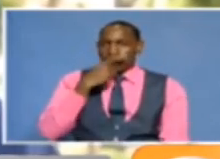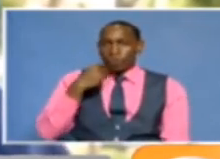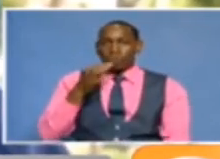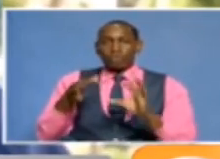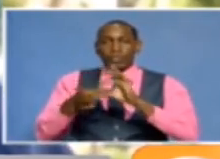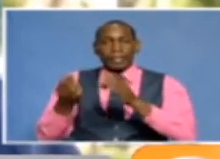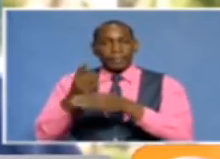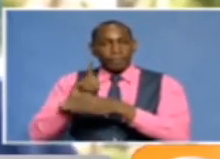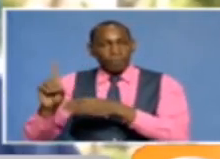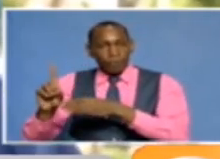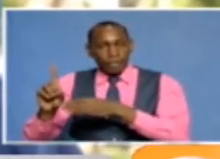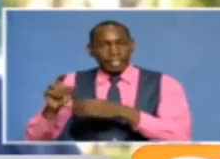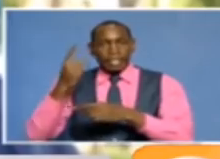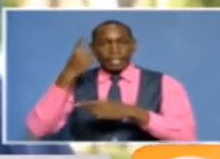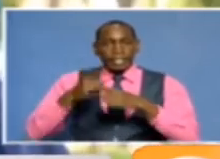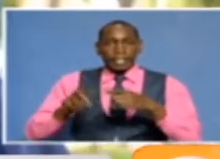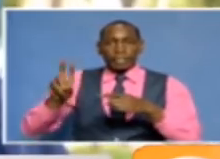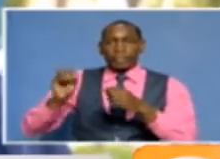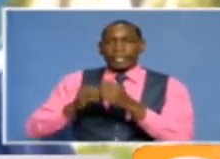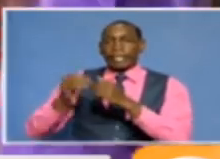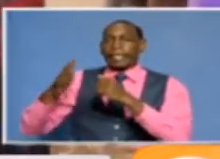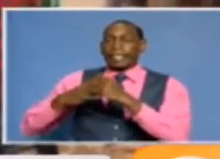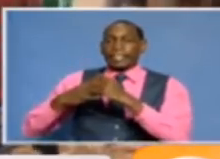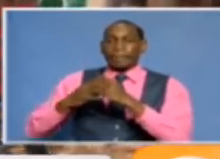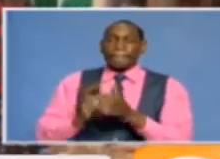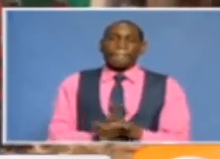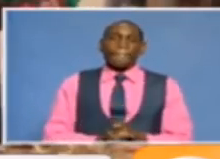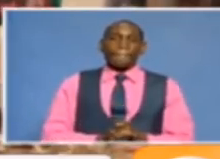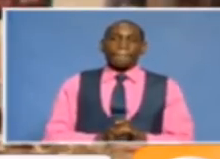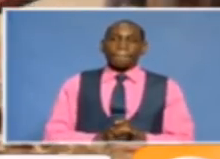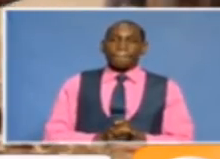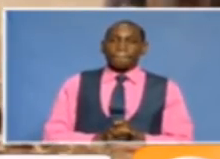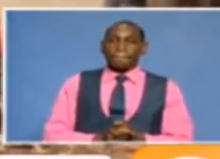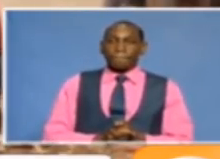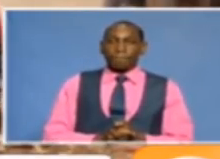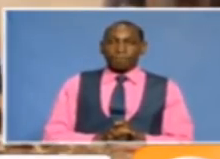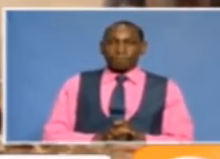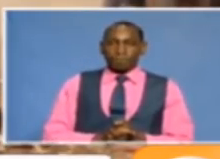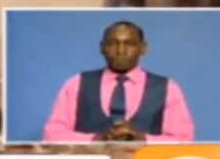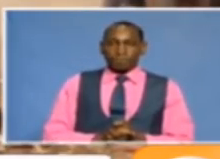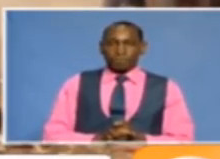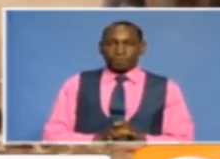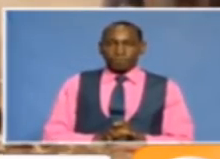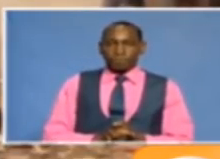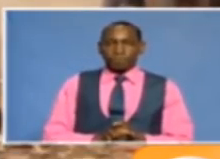joined Form 1 in 2019. Enoch Sikolia, Citizen TV.